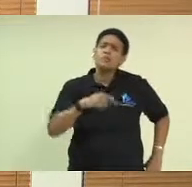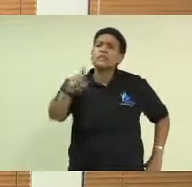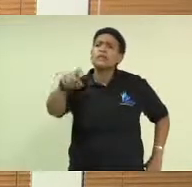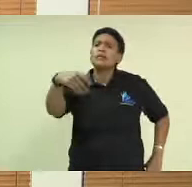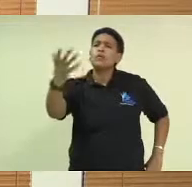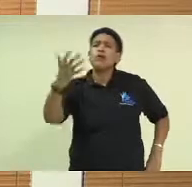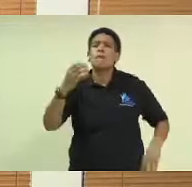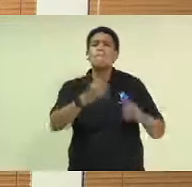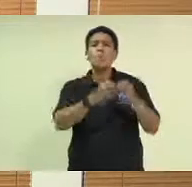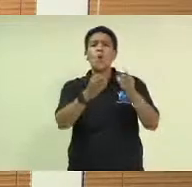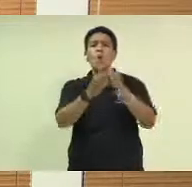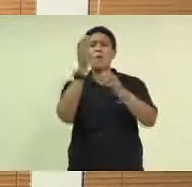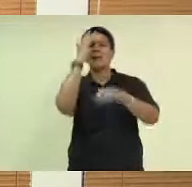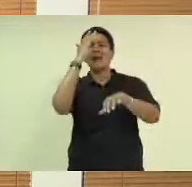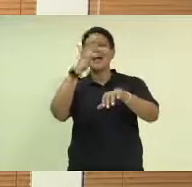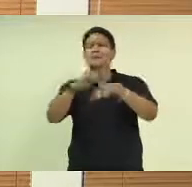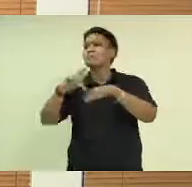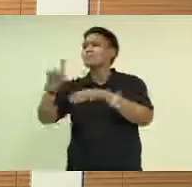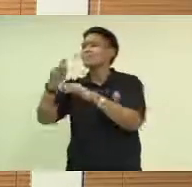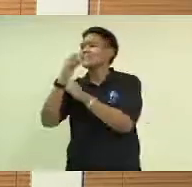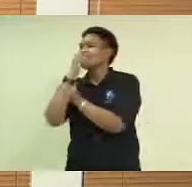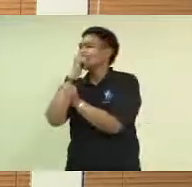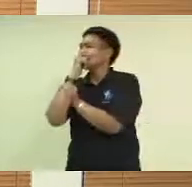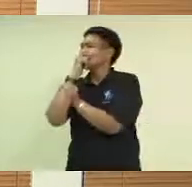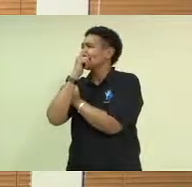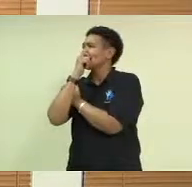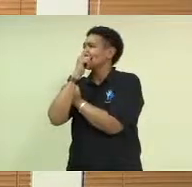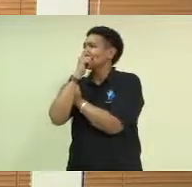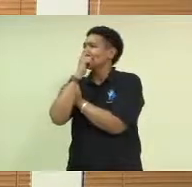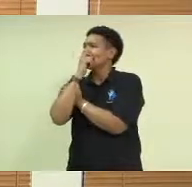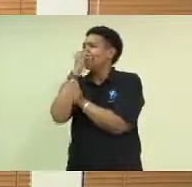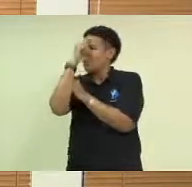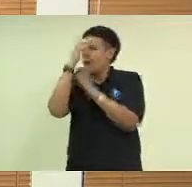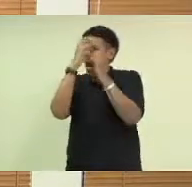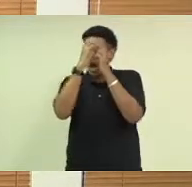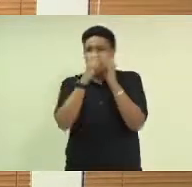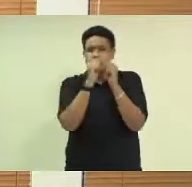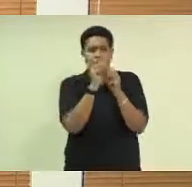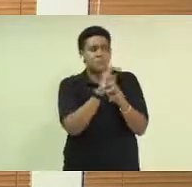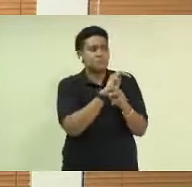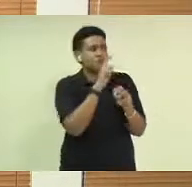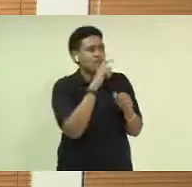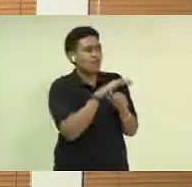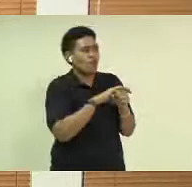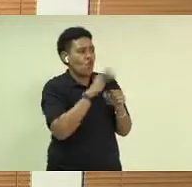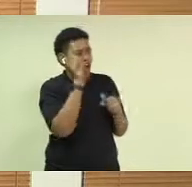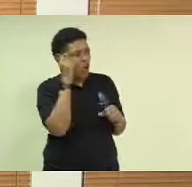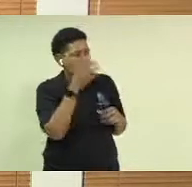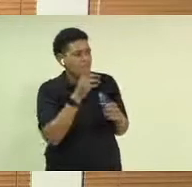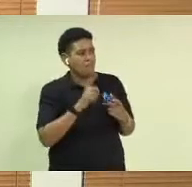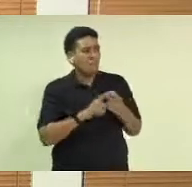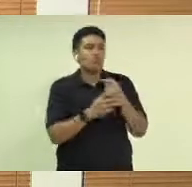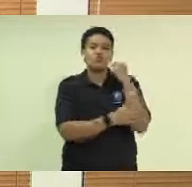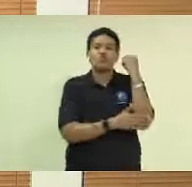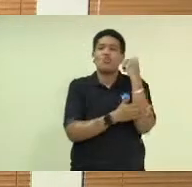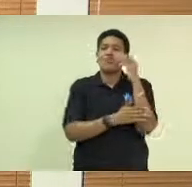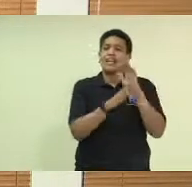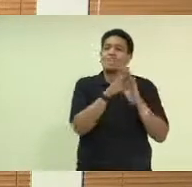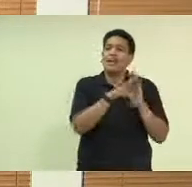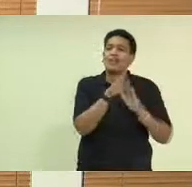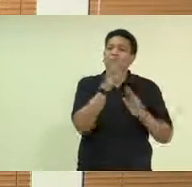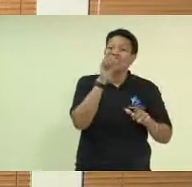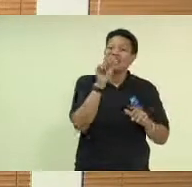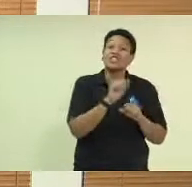to free up more bed space, we had collaborated with the Ministry of Local Government and Rural Development